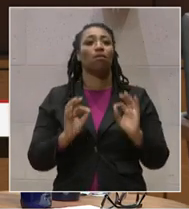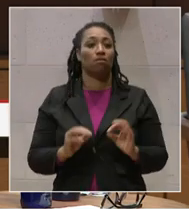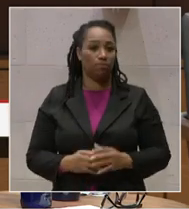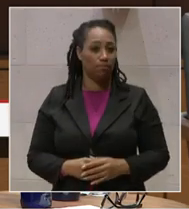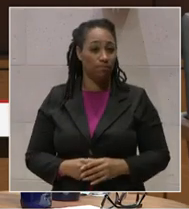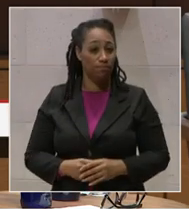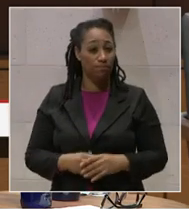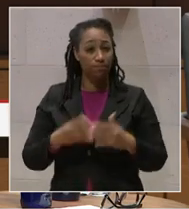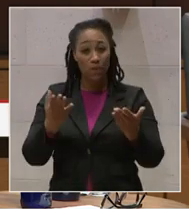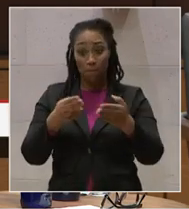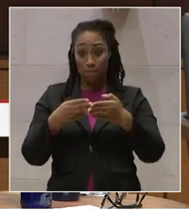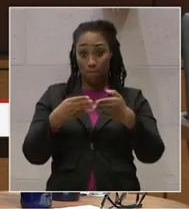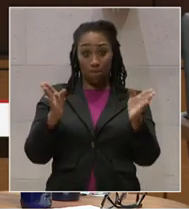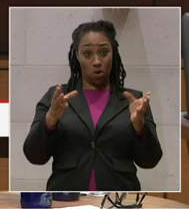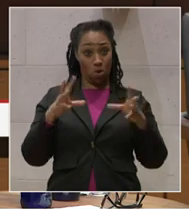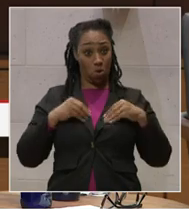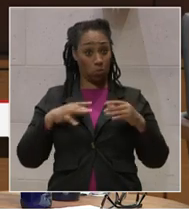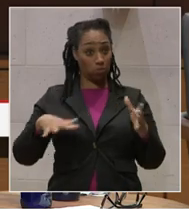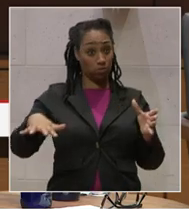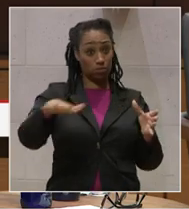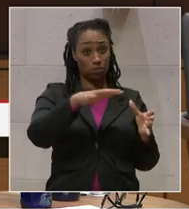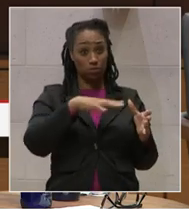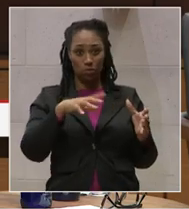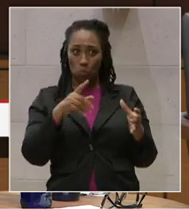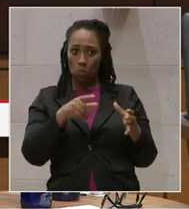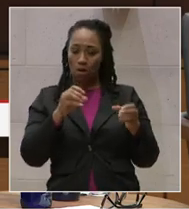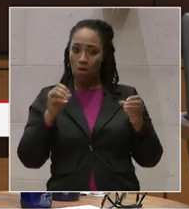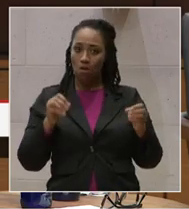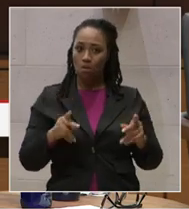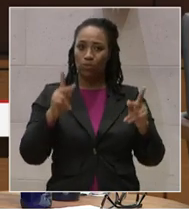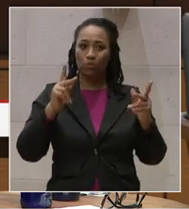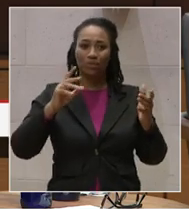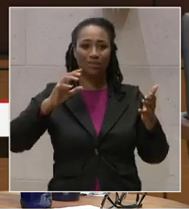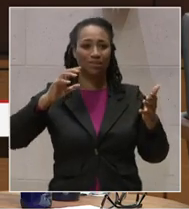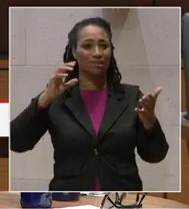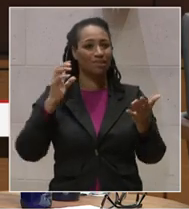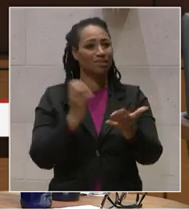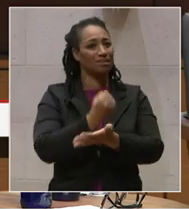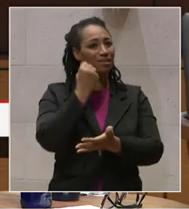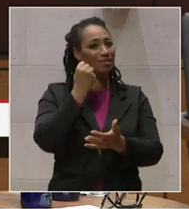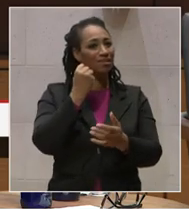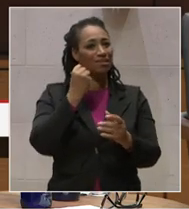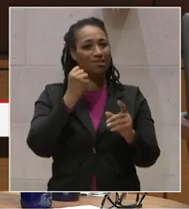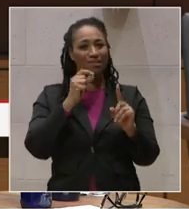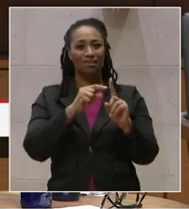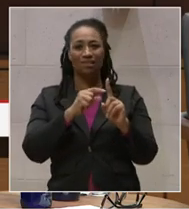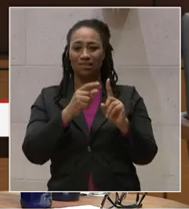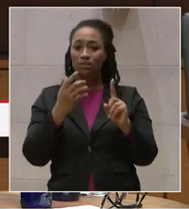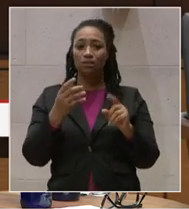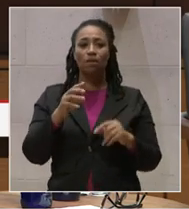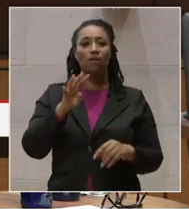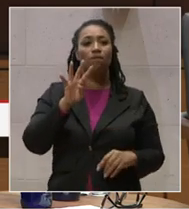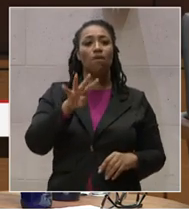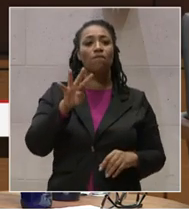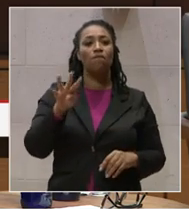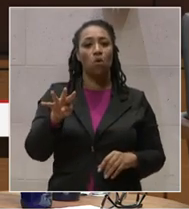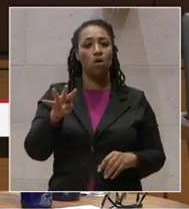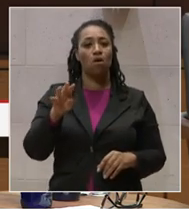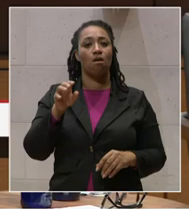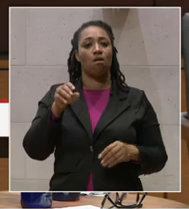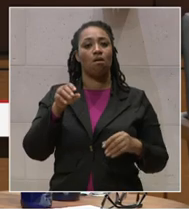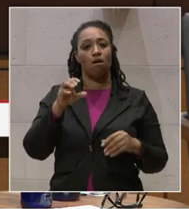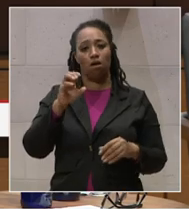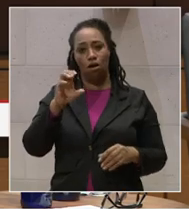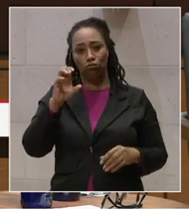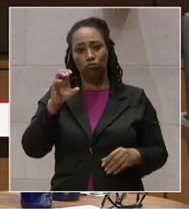units, 4,400 of the homes, and provided affordability for us. In addition, we leveraged